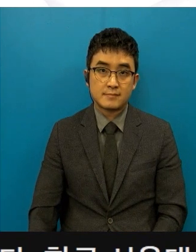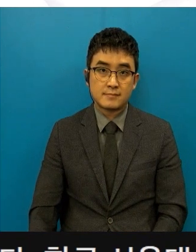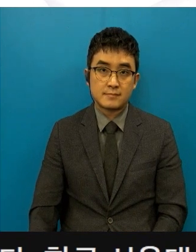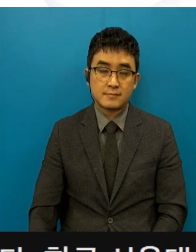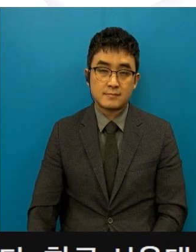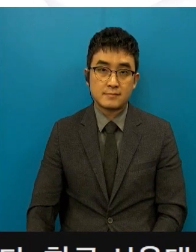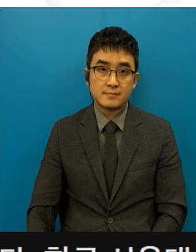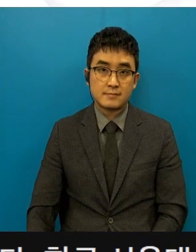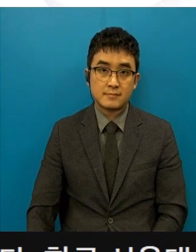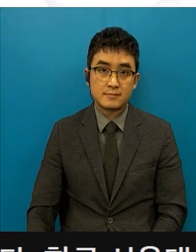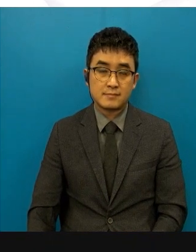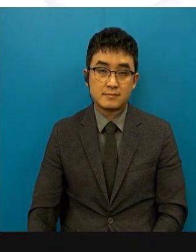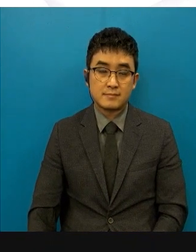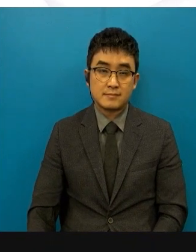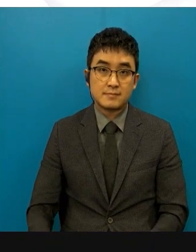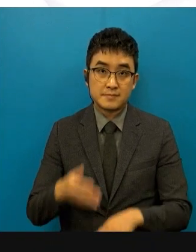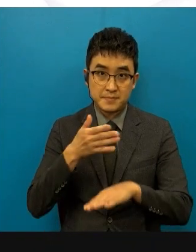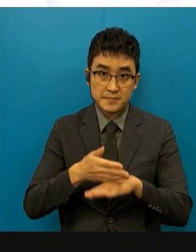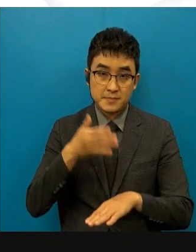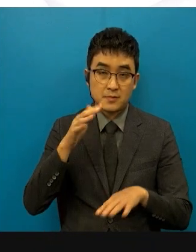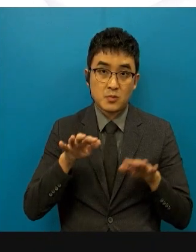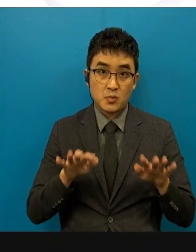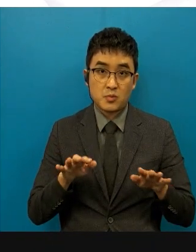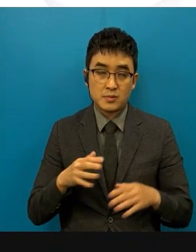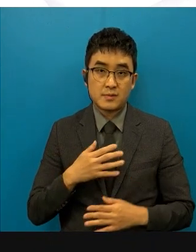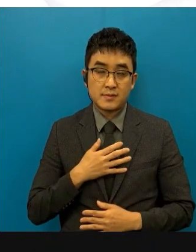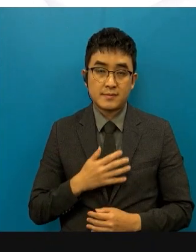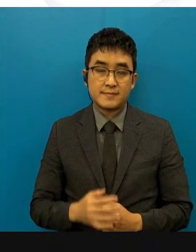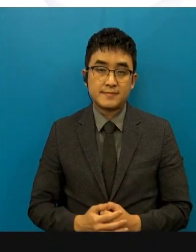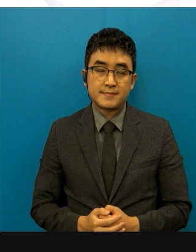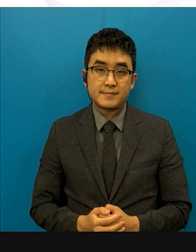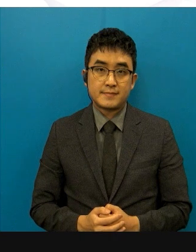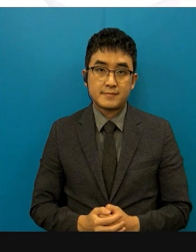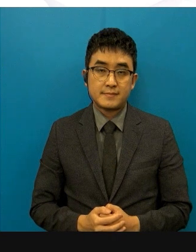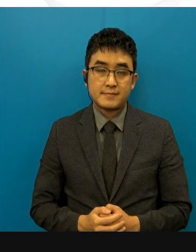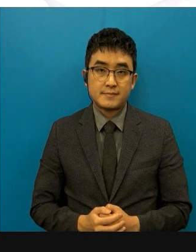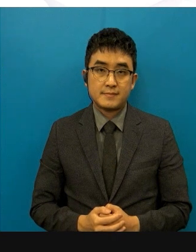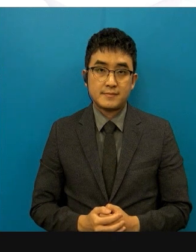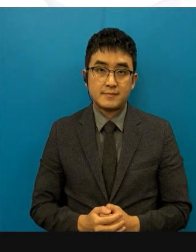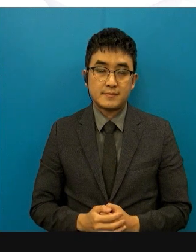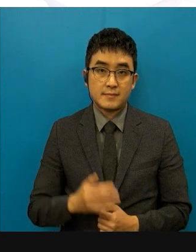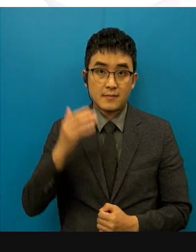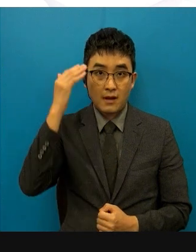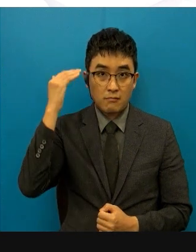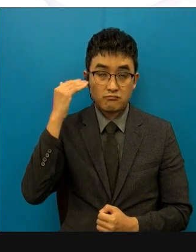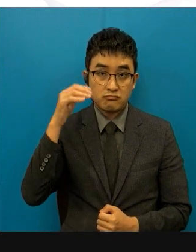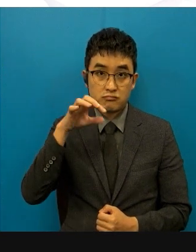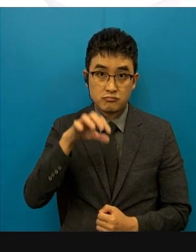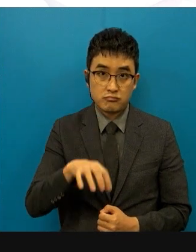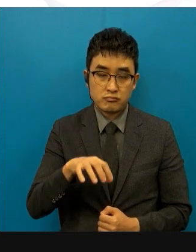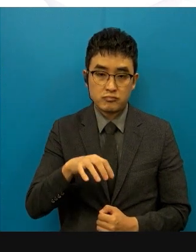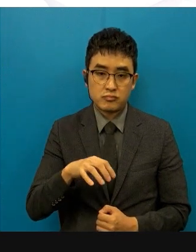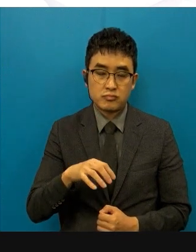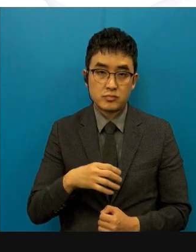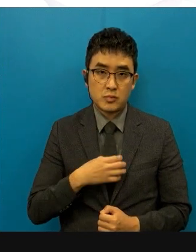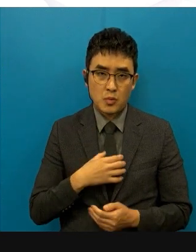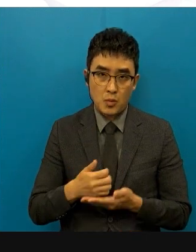with dignity in Korea, in Korean case. I am sociologist